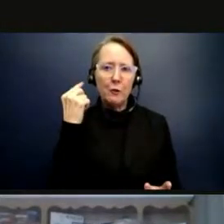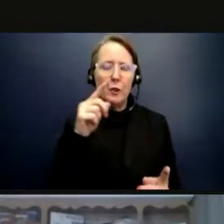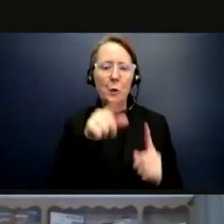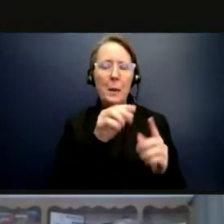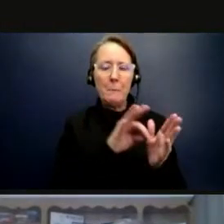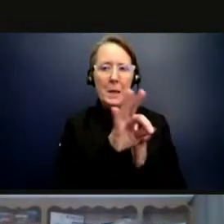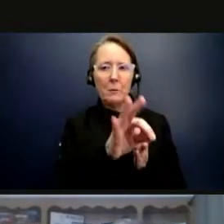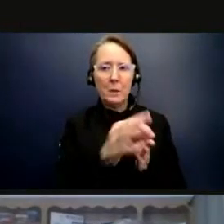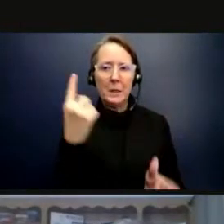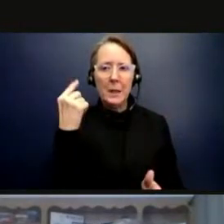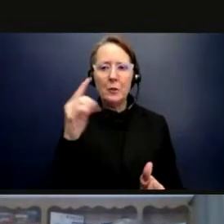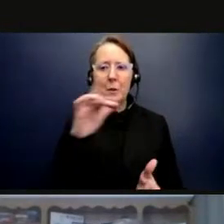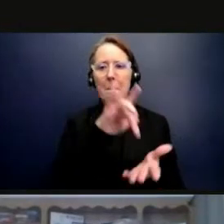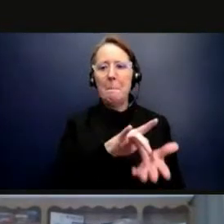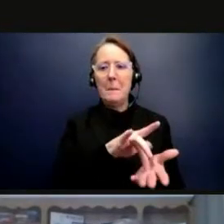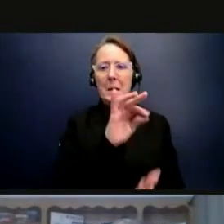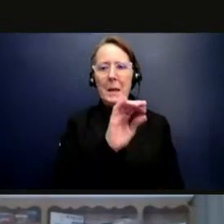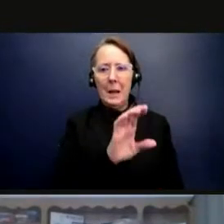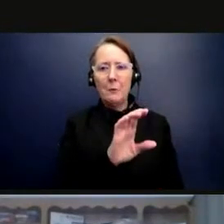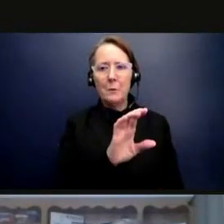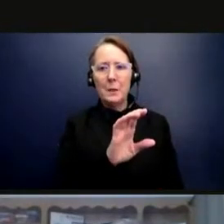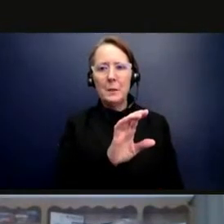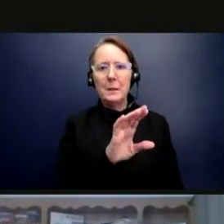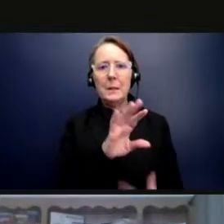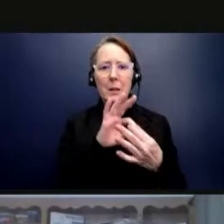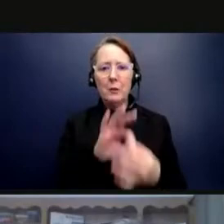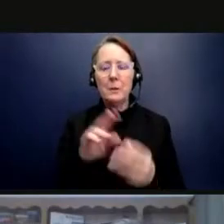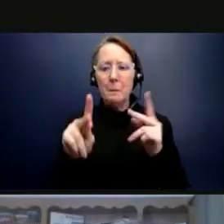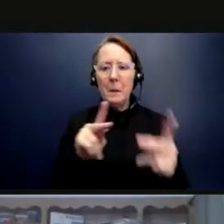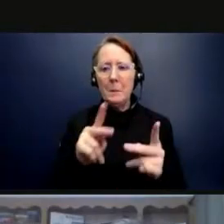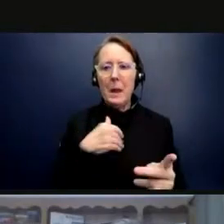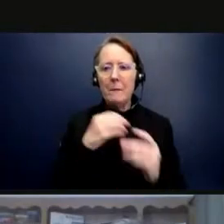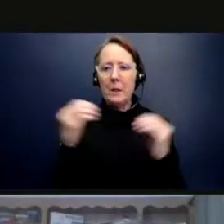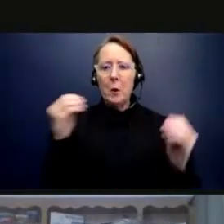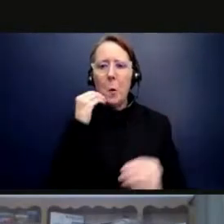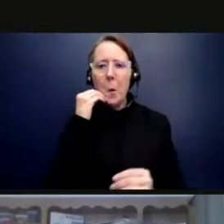about, mid 900s in terms of people being unsheltered?